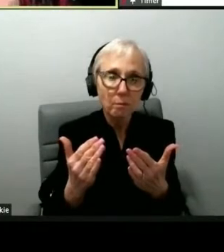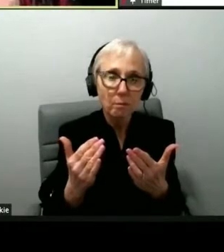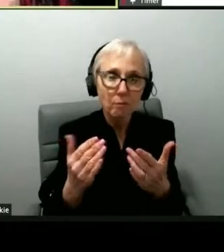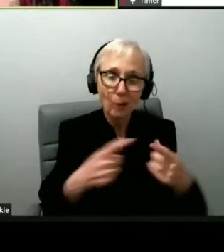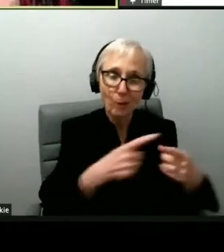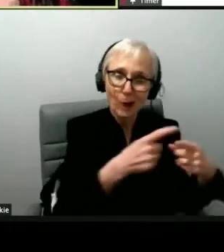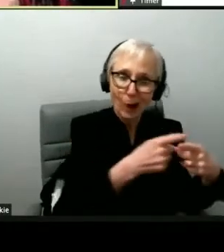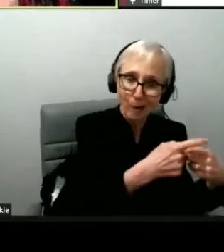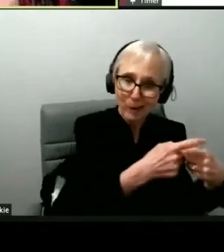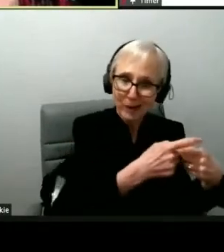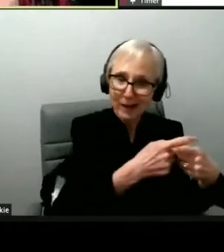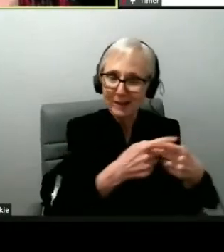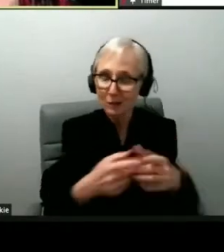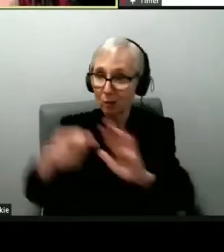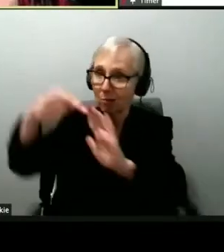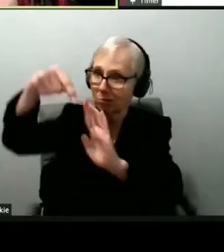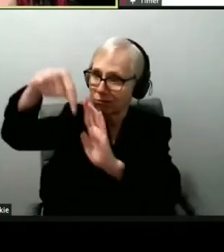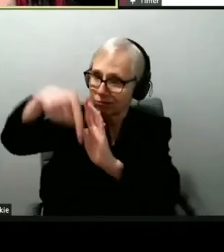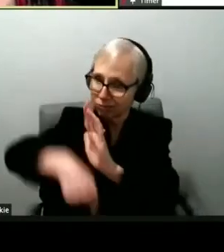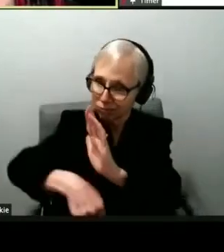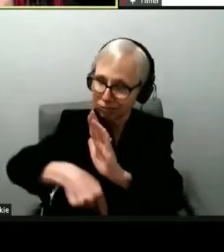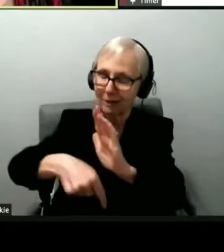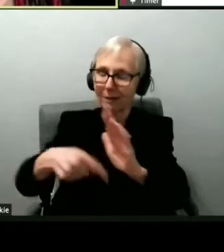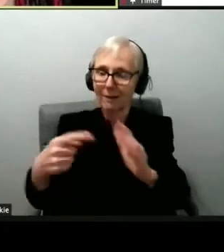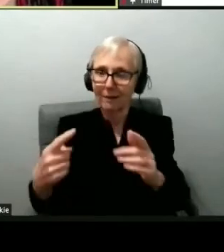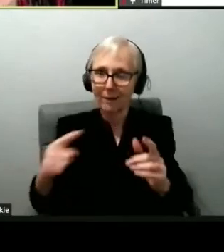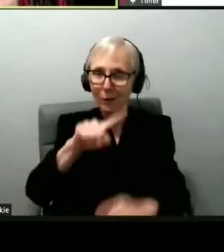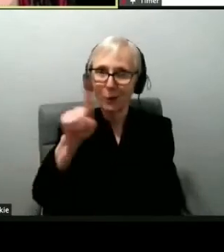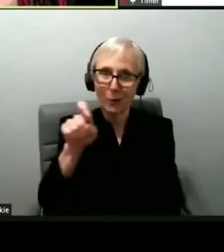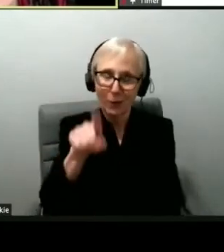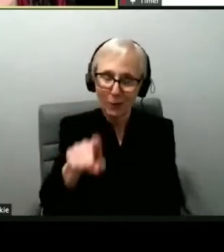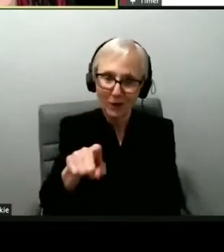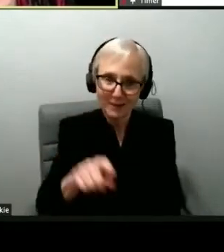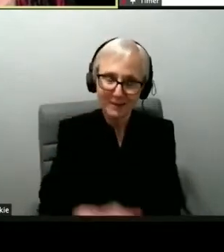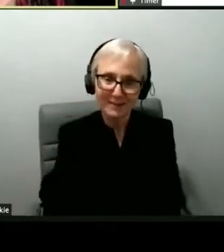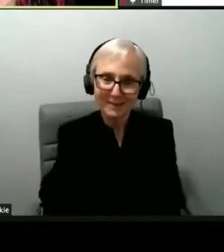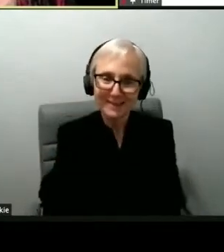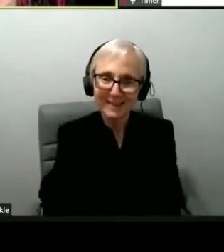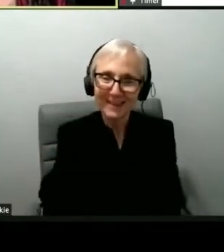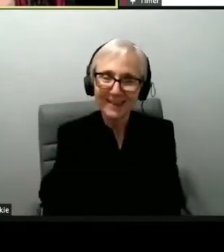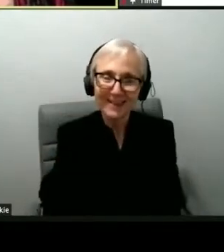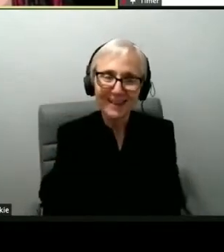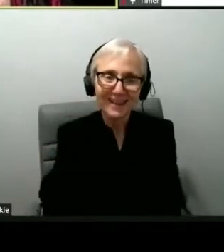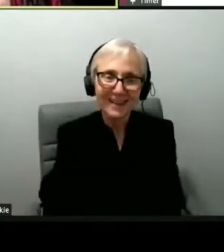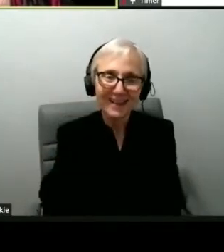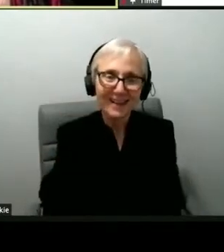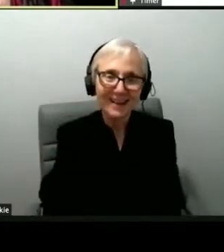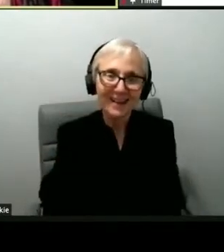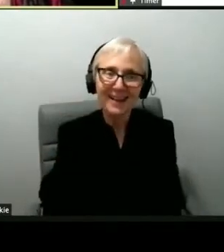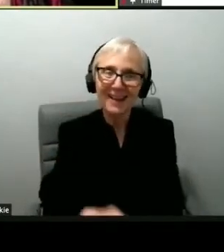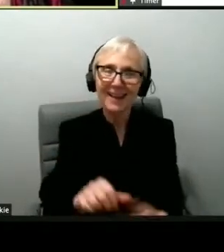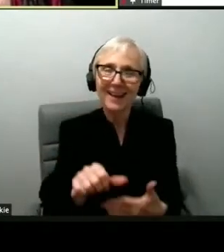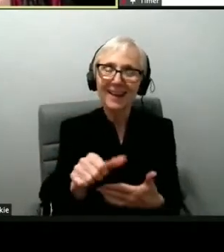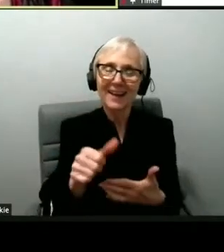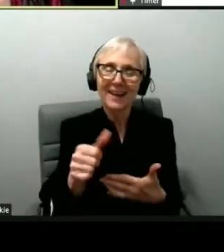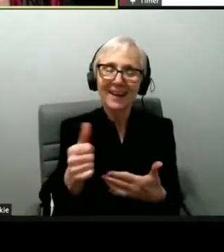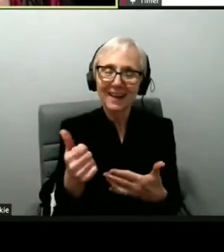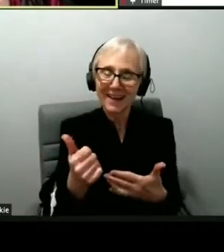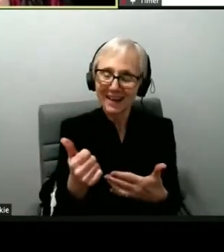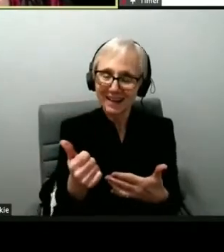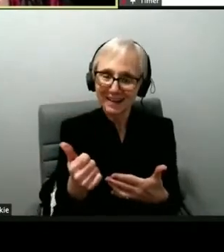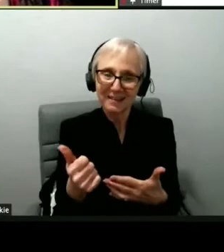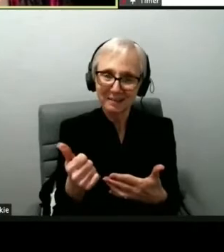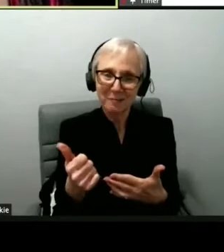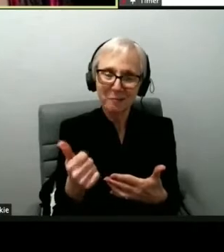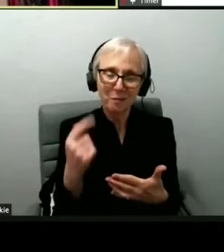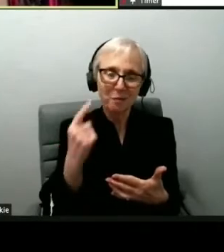complicated questions to profound questions, right? And the next question is another one of those things that